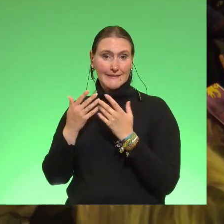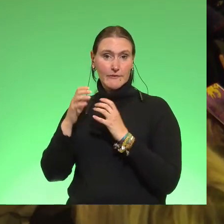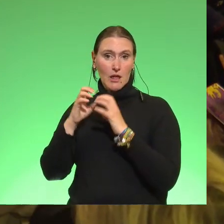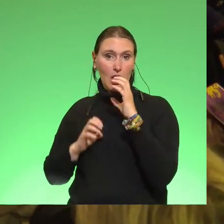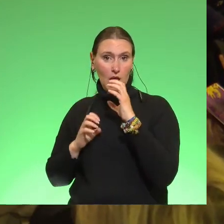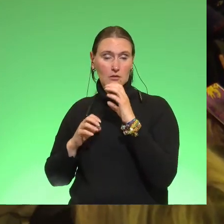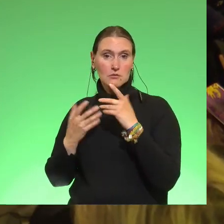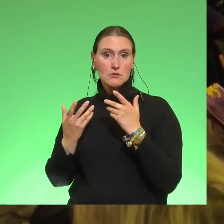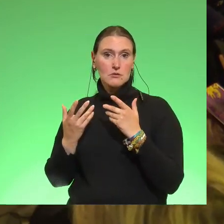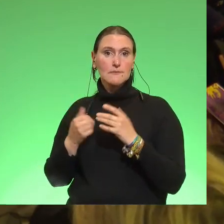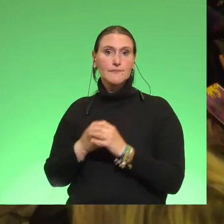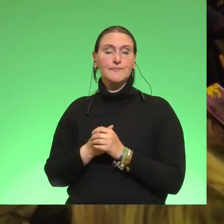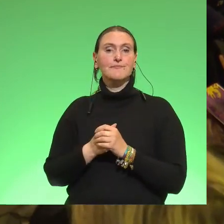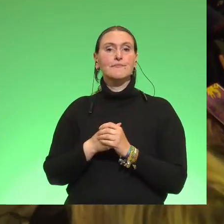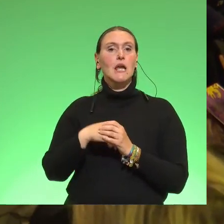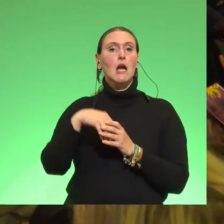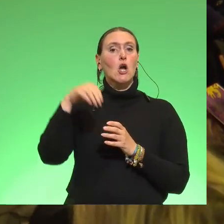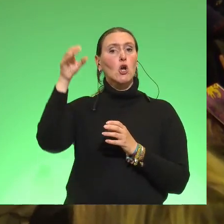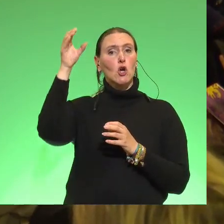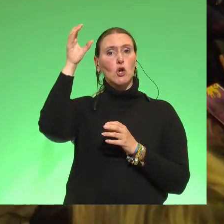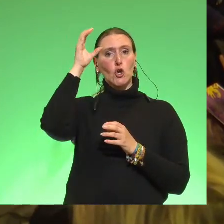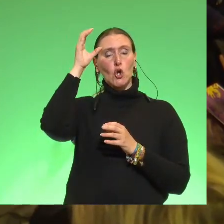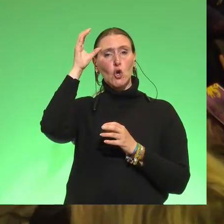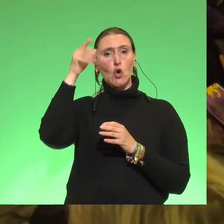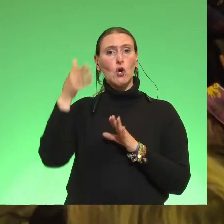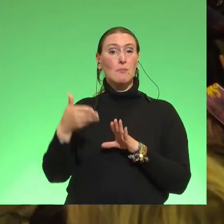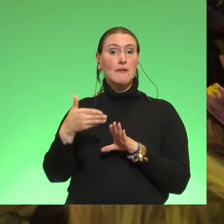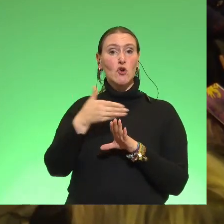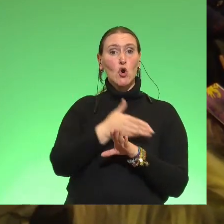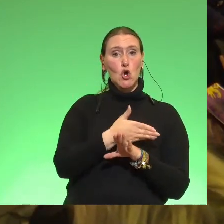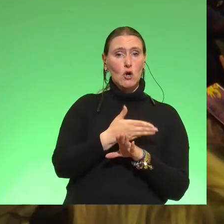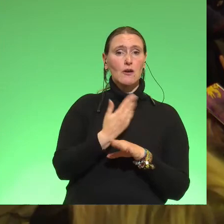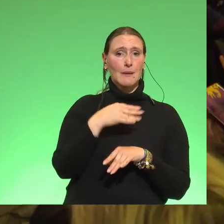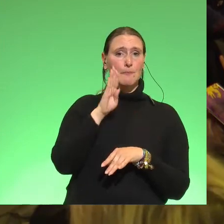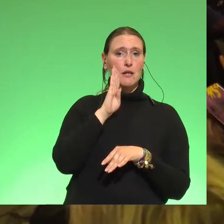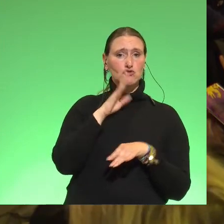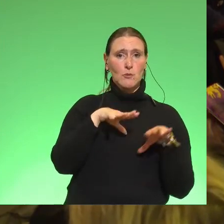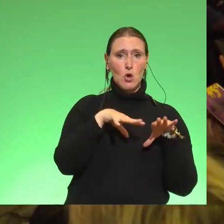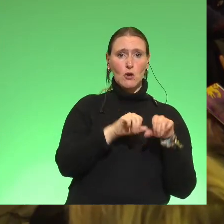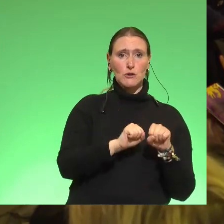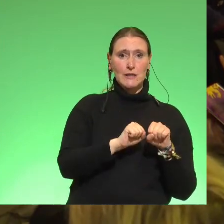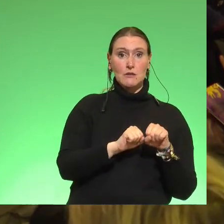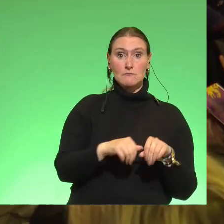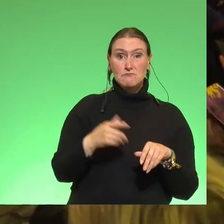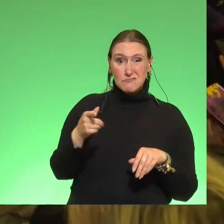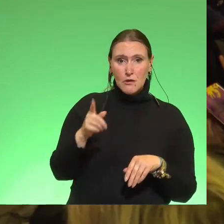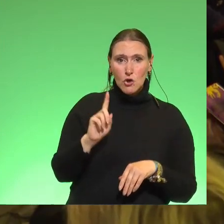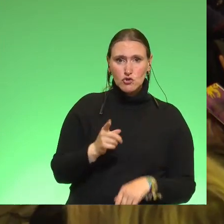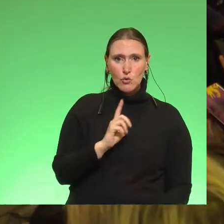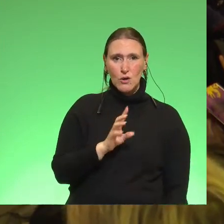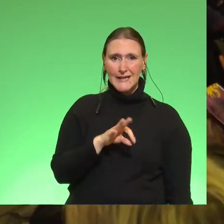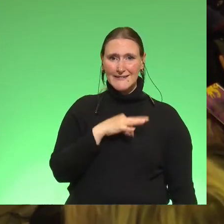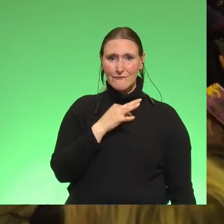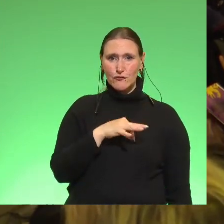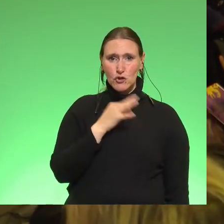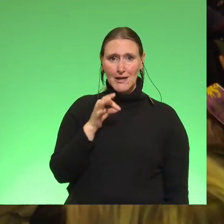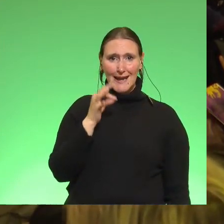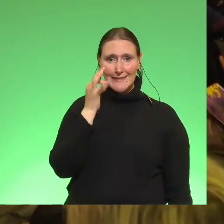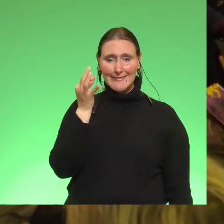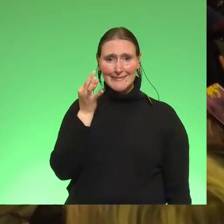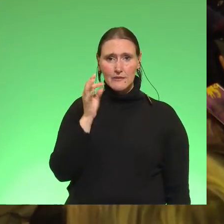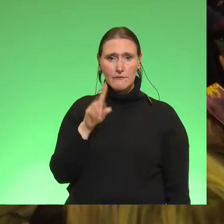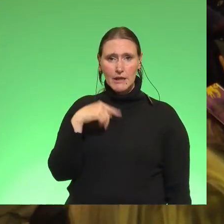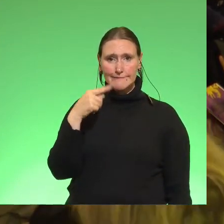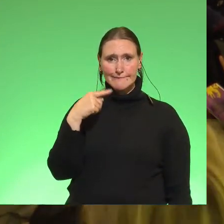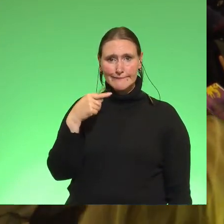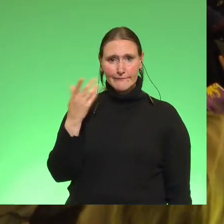in Congo, former Belgian colony. Now they speak French amongst each other, which is, and in Senegal too, which kind